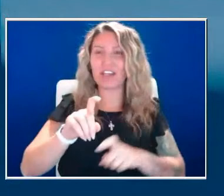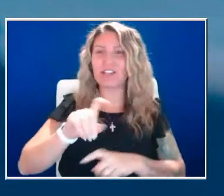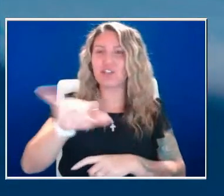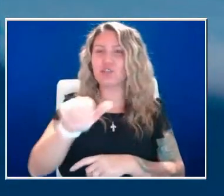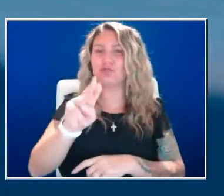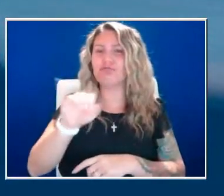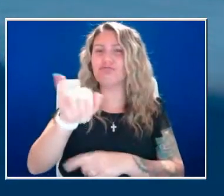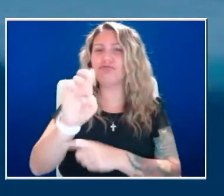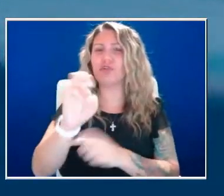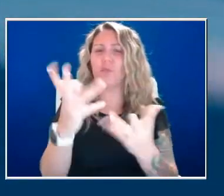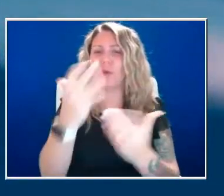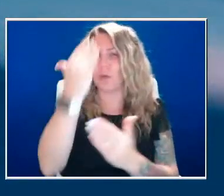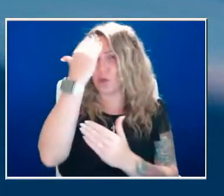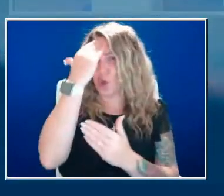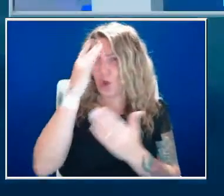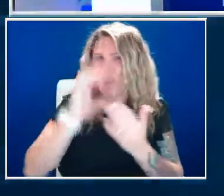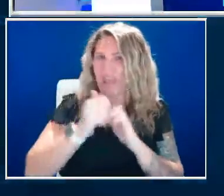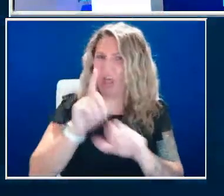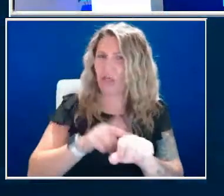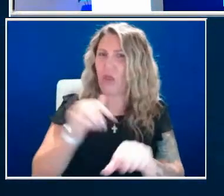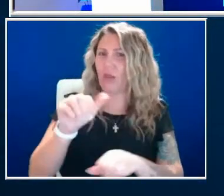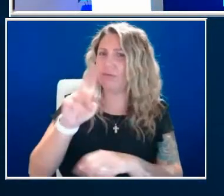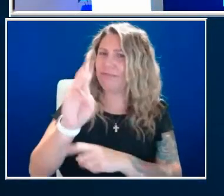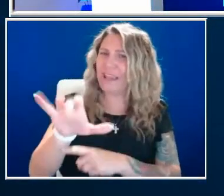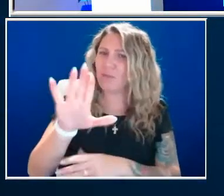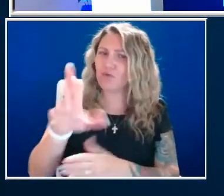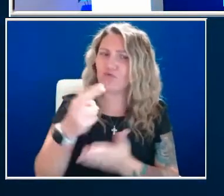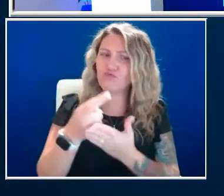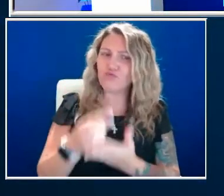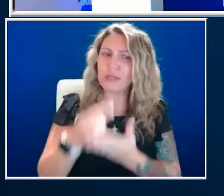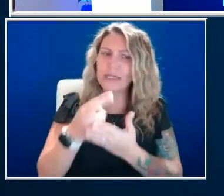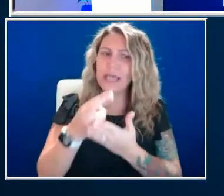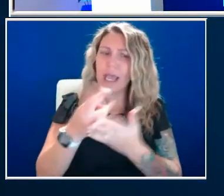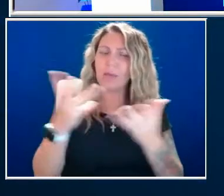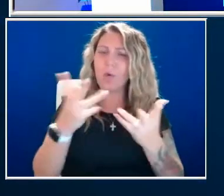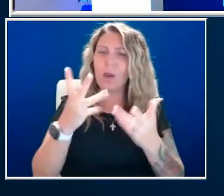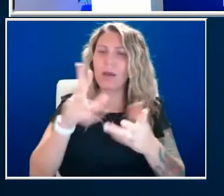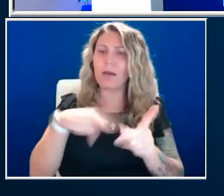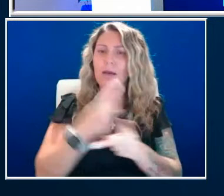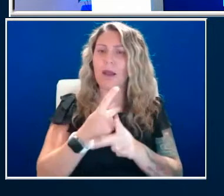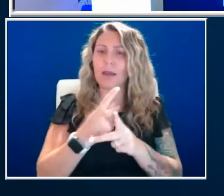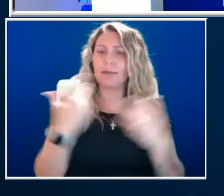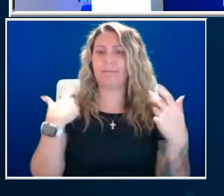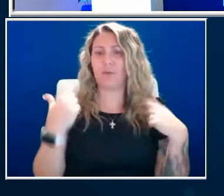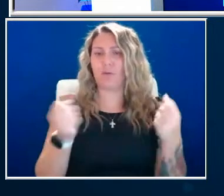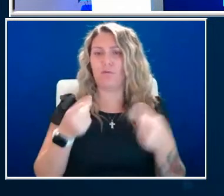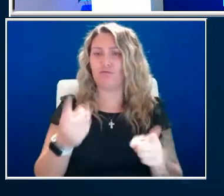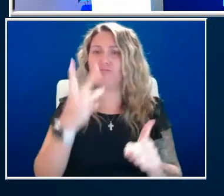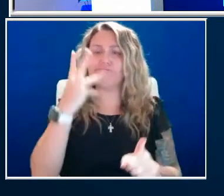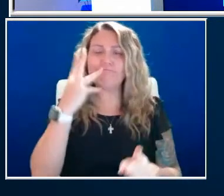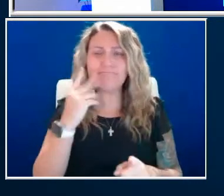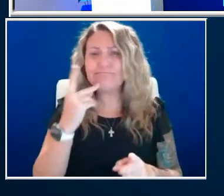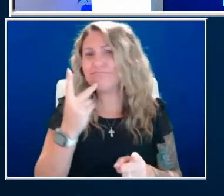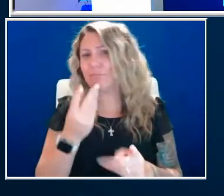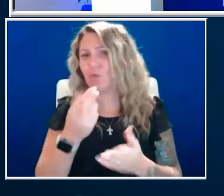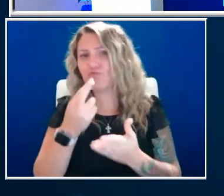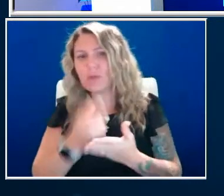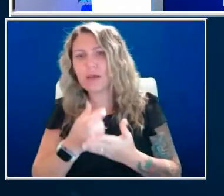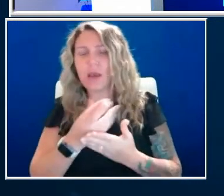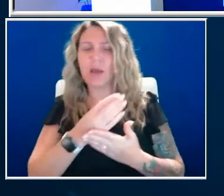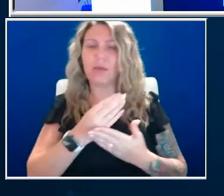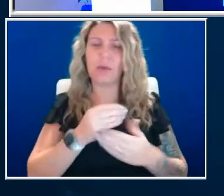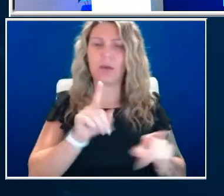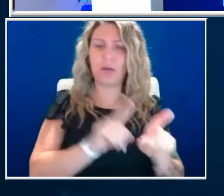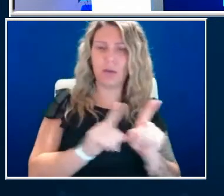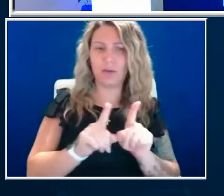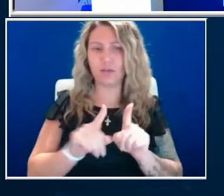Amy be in rehab? Amy, what type of recovery are you going through? Is there rehab? And also, Jamie is asking if